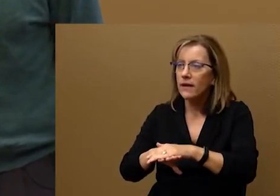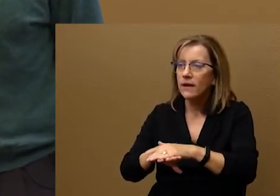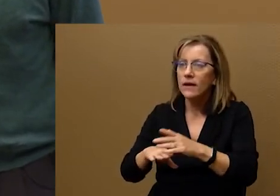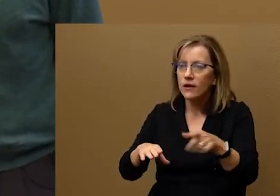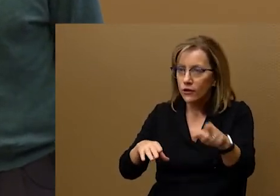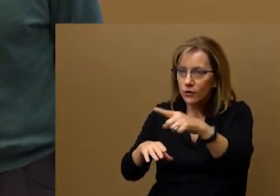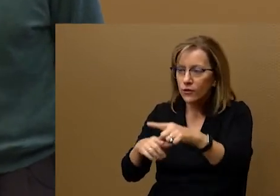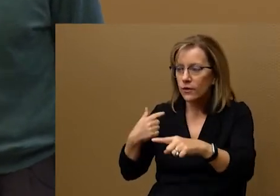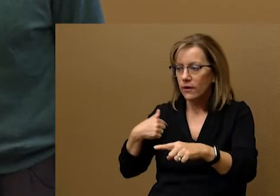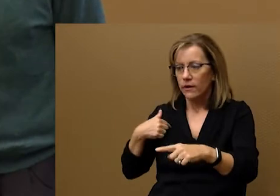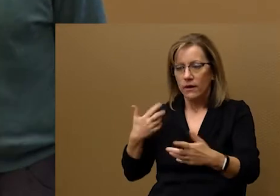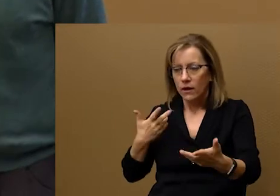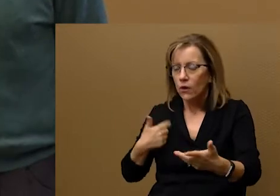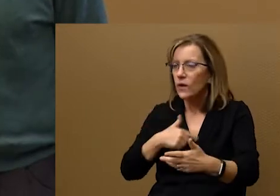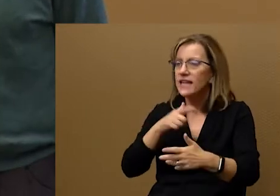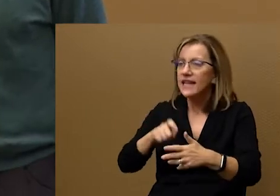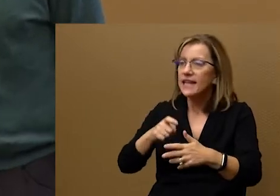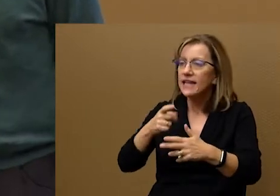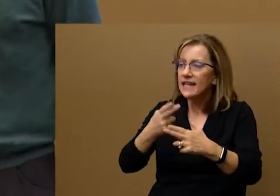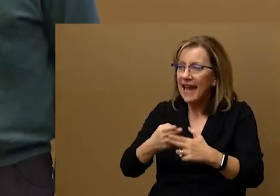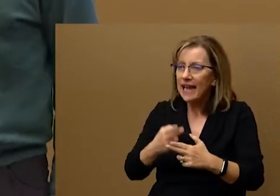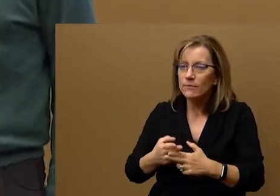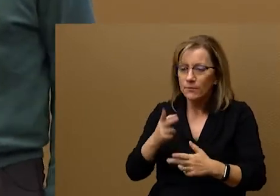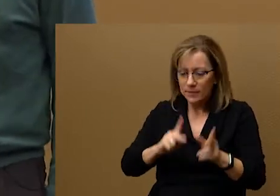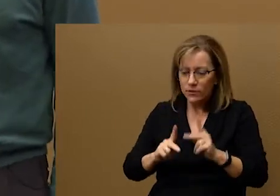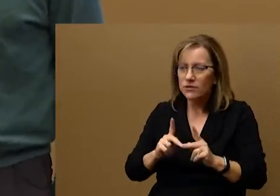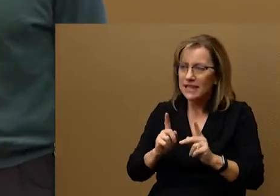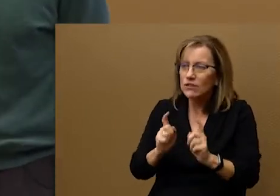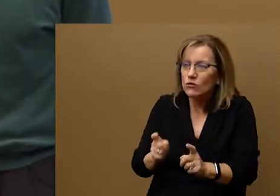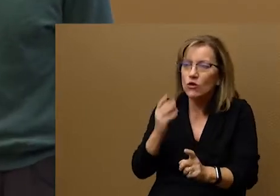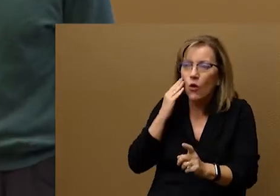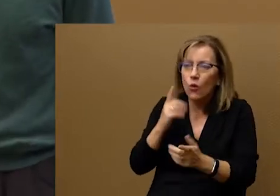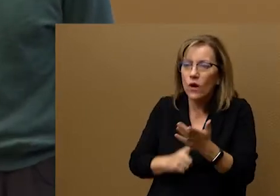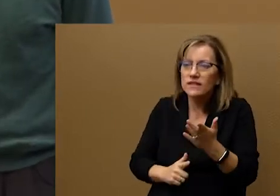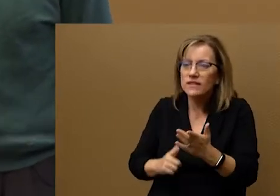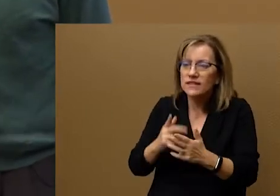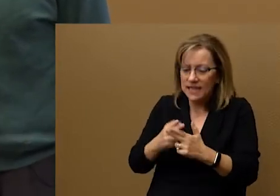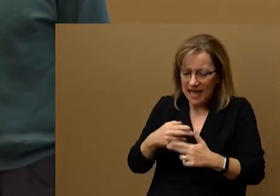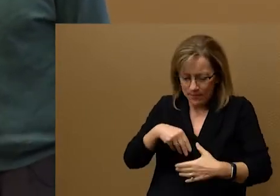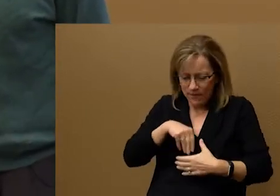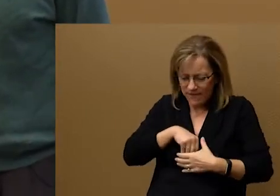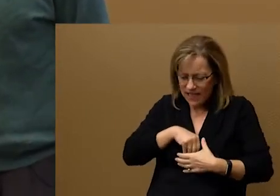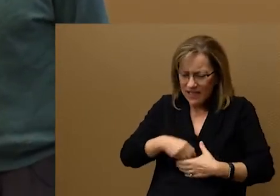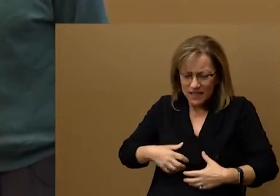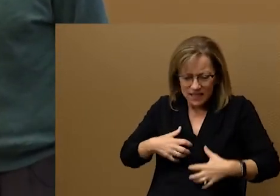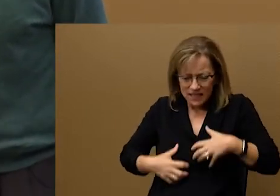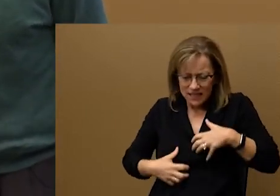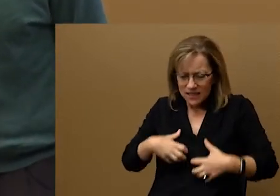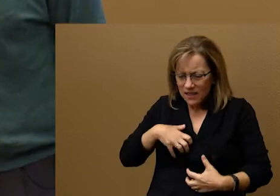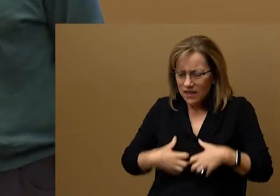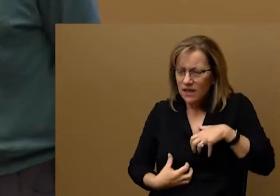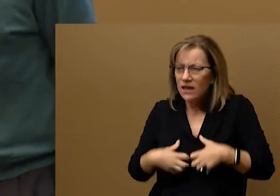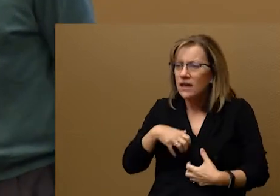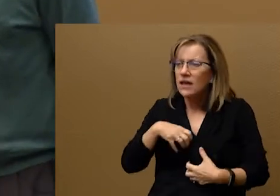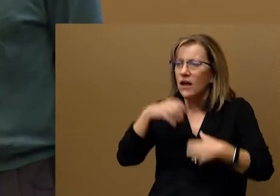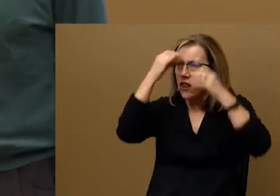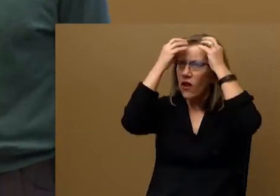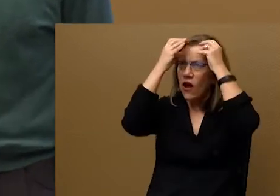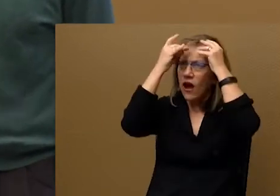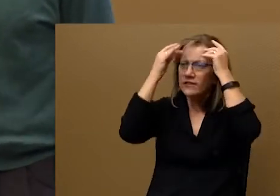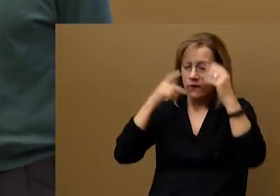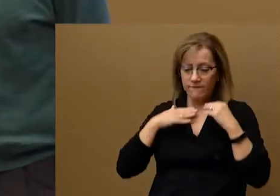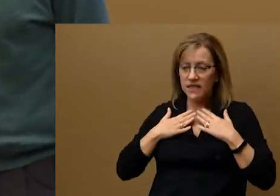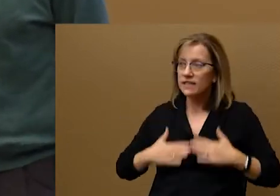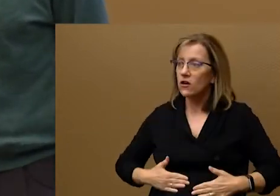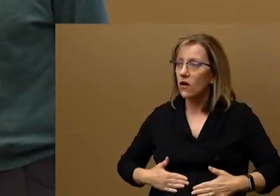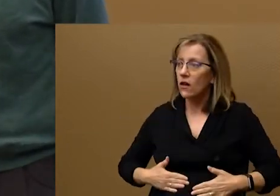People need names for what they are experiencing internally. As feelings, but not just feelings, thoughts and other